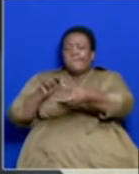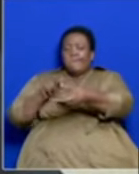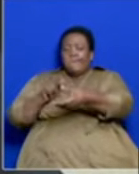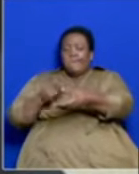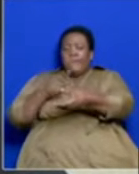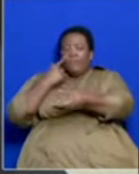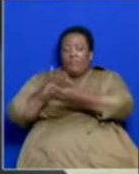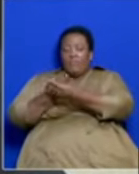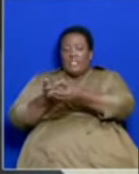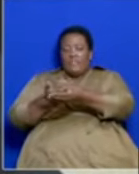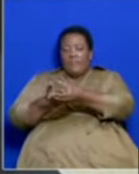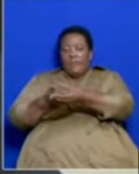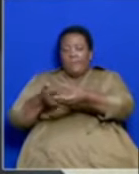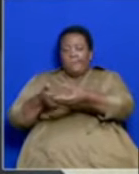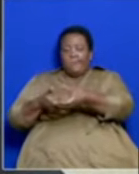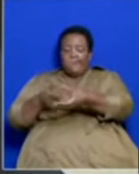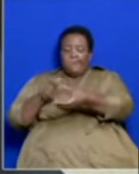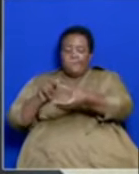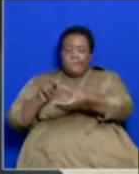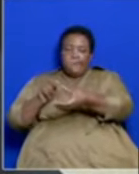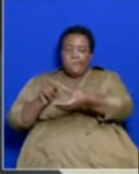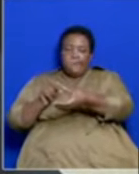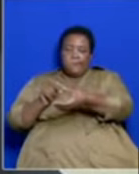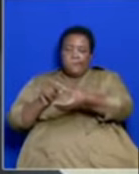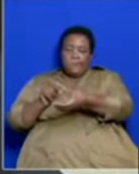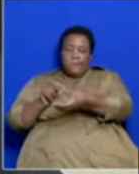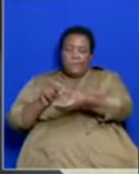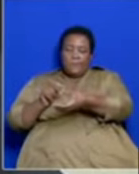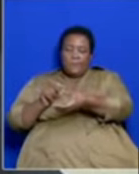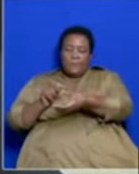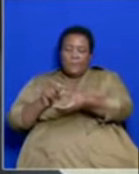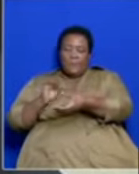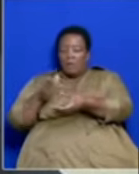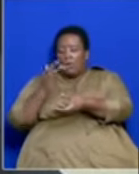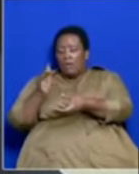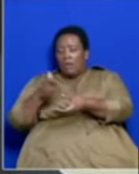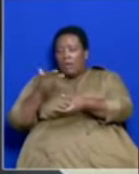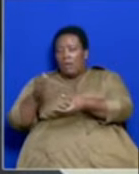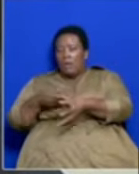we're working through looking at your docket in this Patfontein matter?